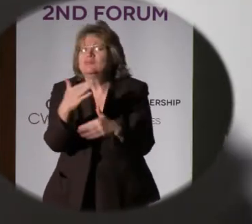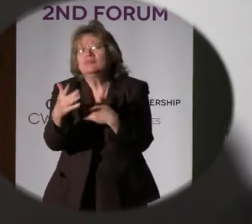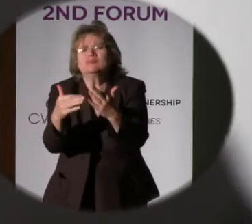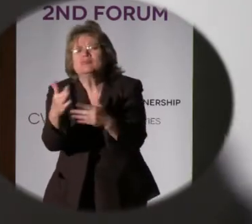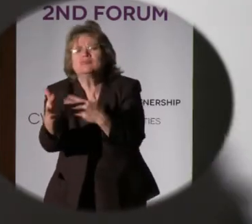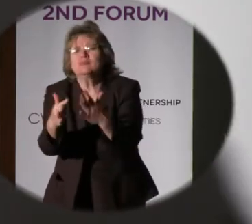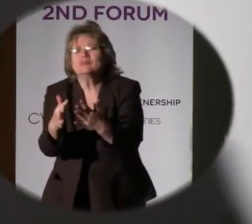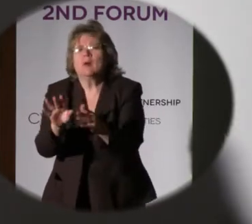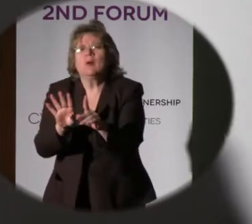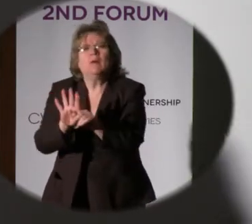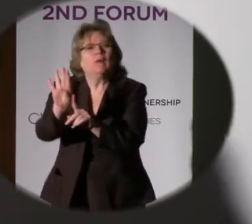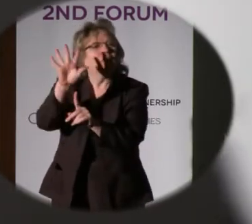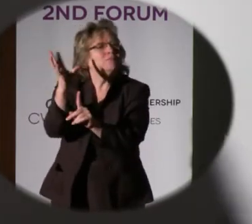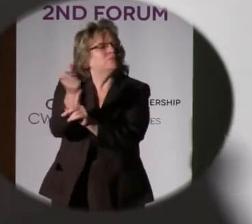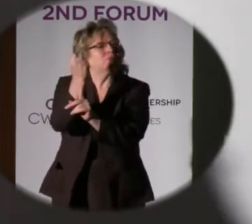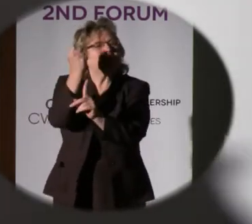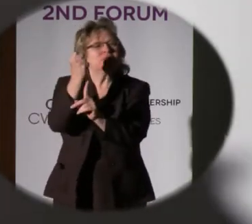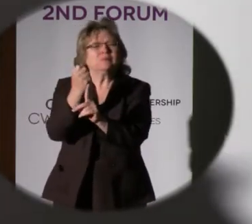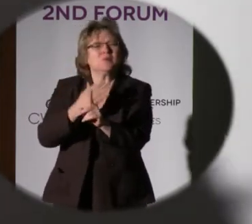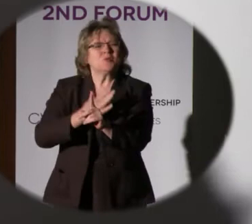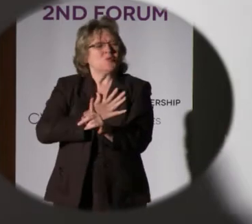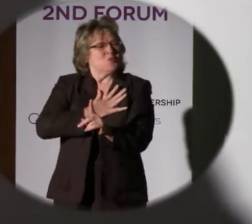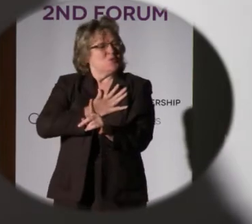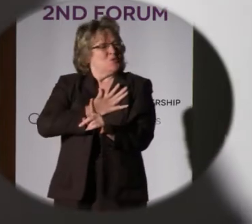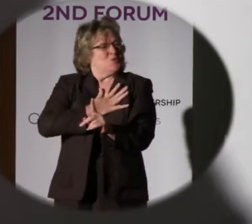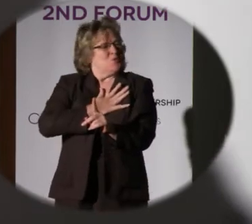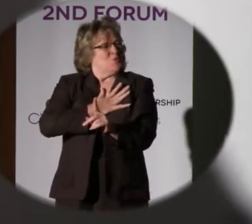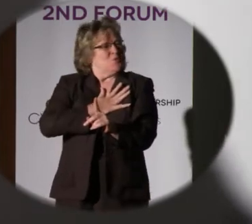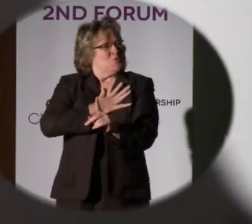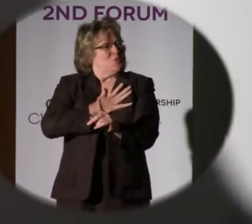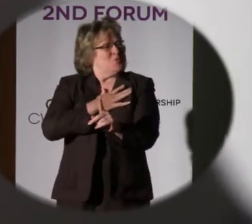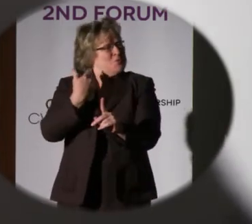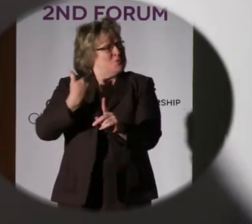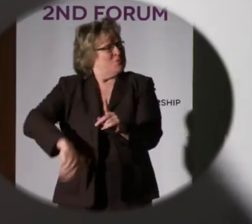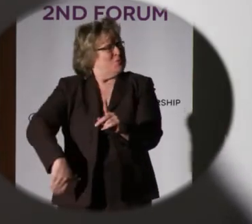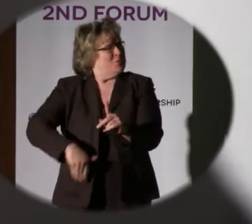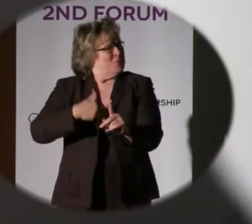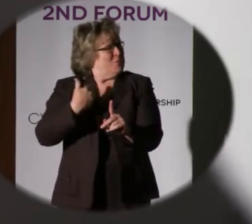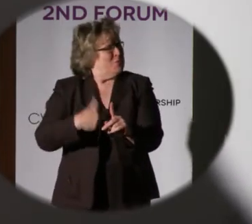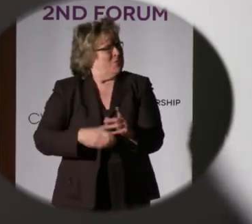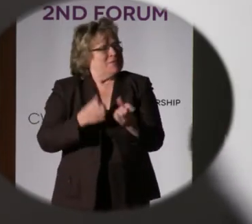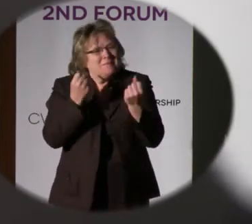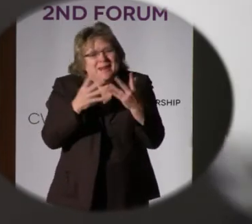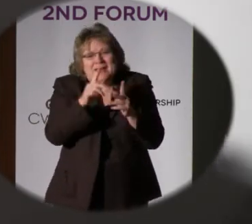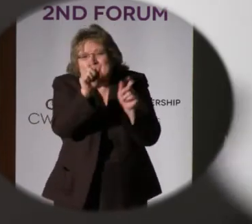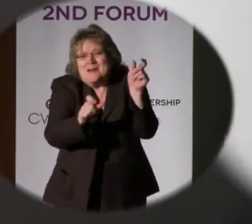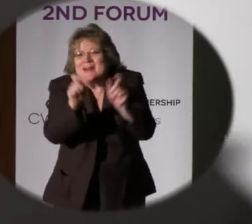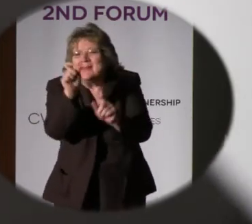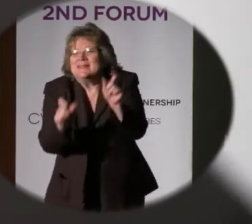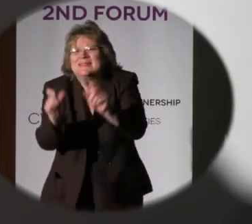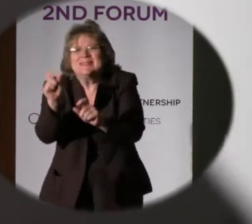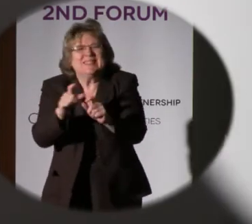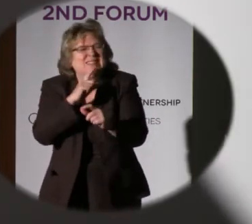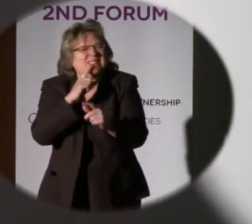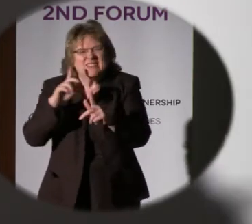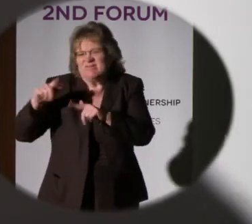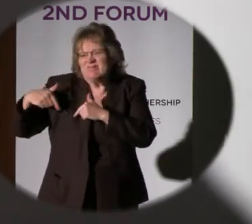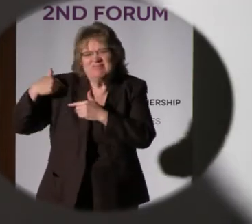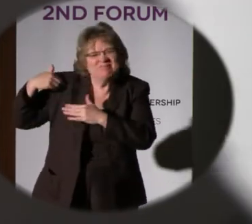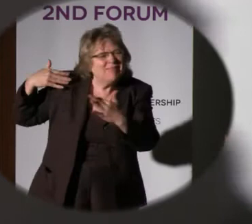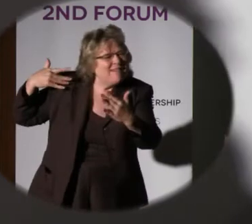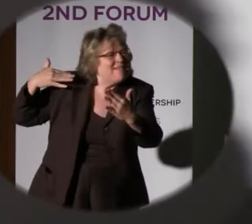in the audience. I think it's really, truly unbelievable that so many people have been involved in this struggle for so long.